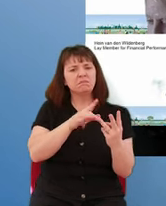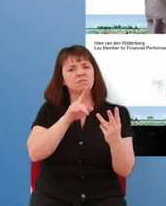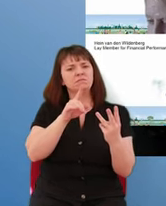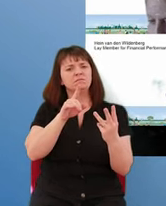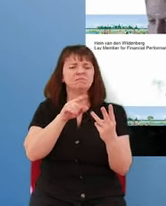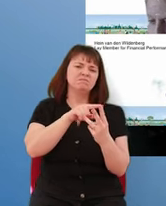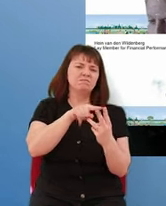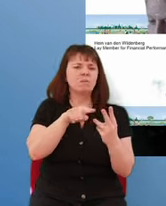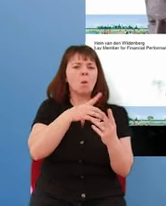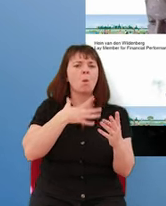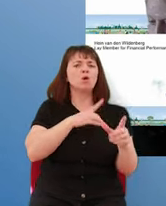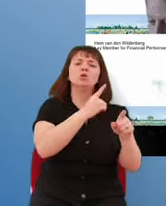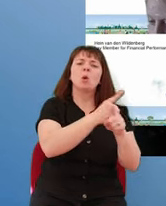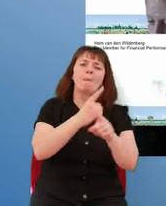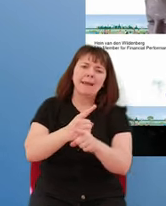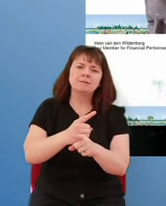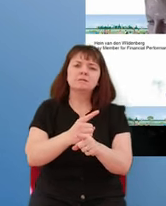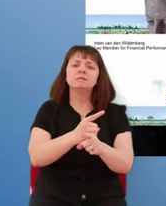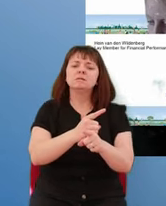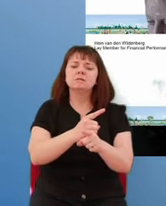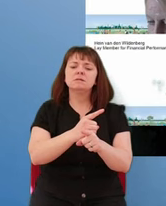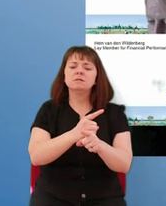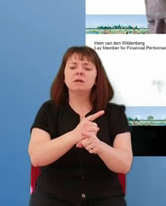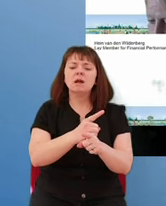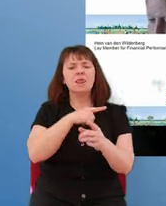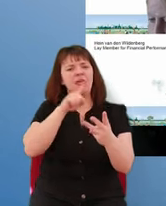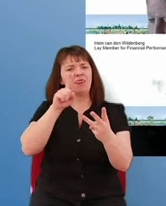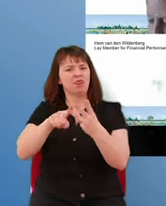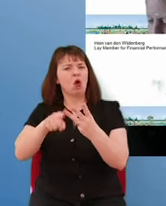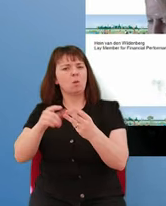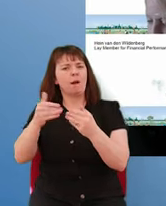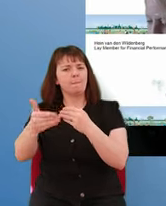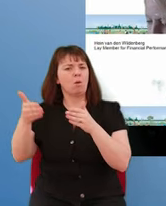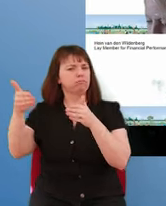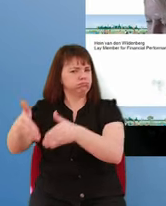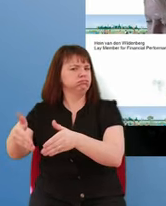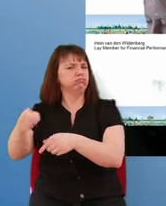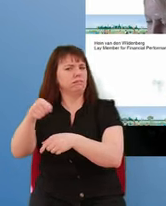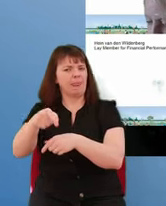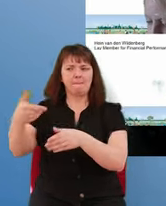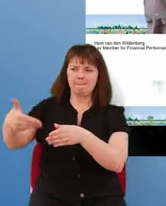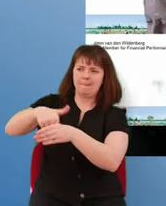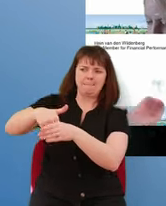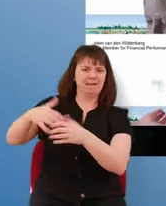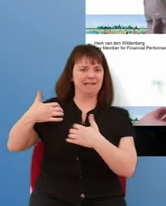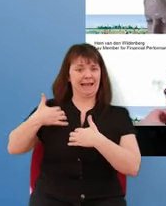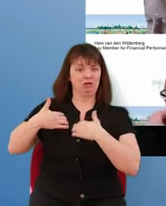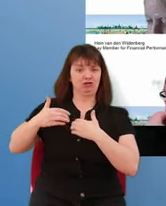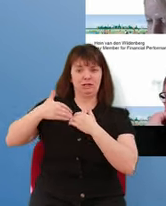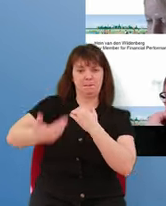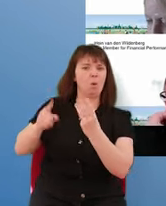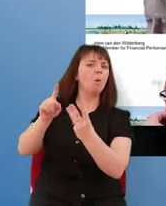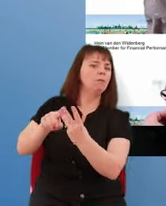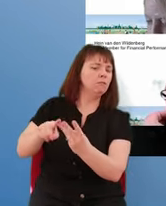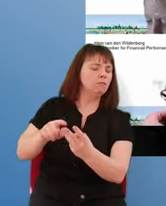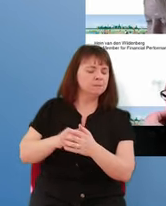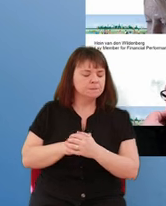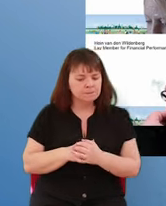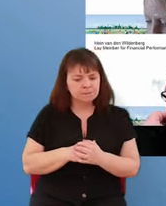more interested to have a discussion on. So the report we have, it's for East Norwich Medical